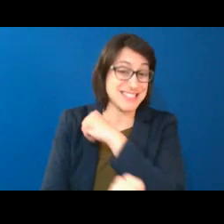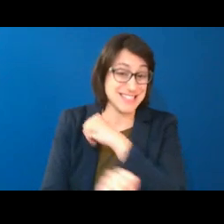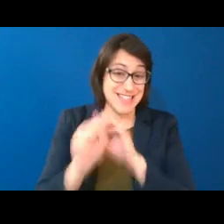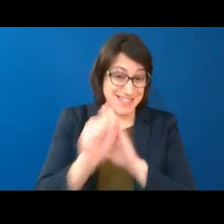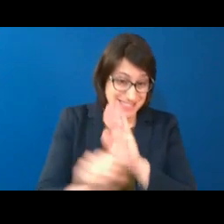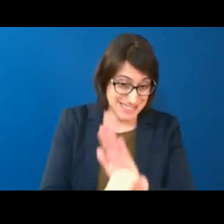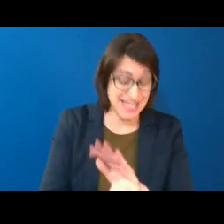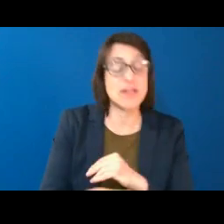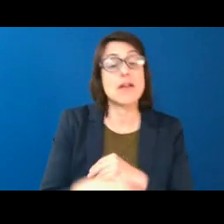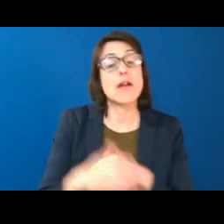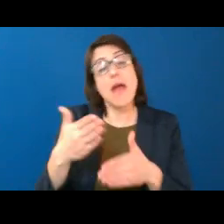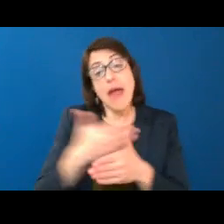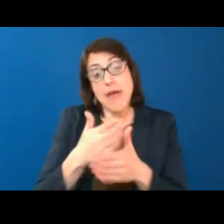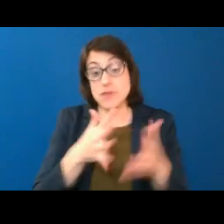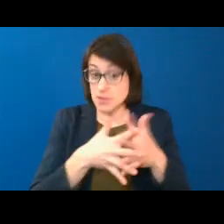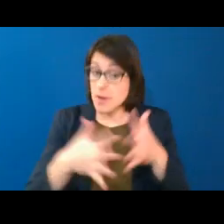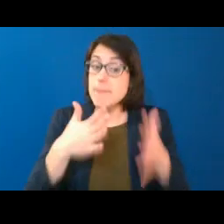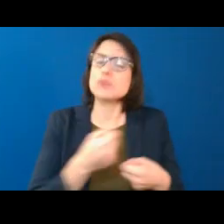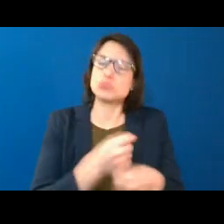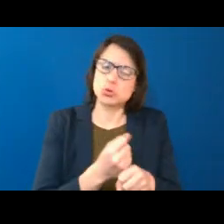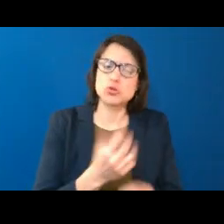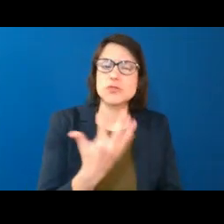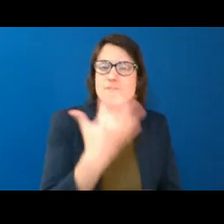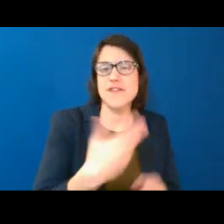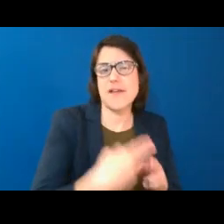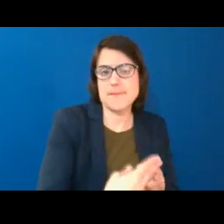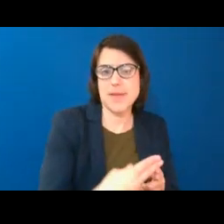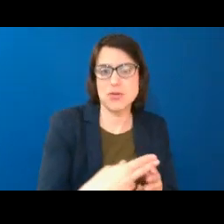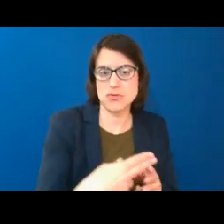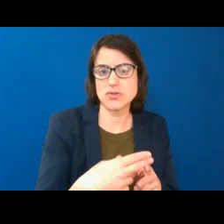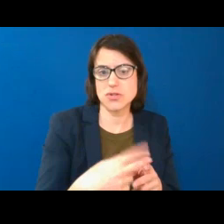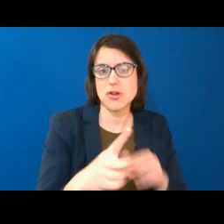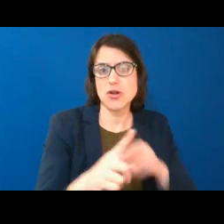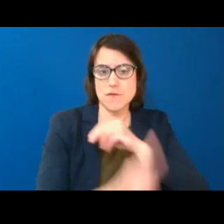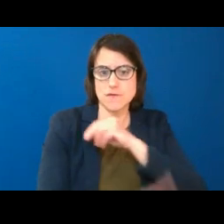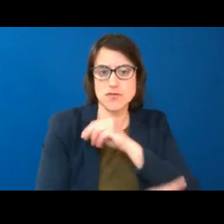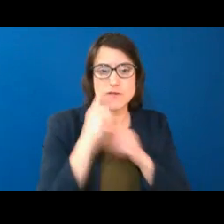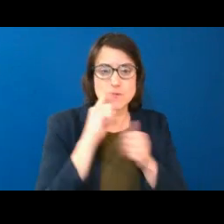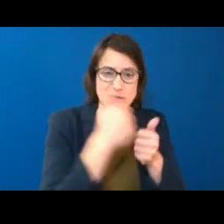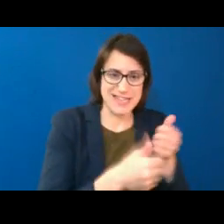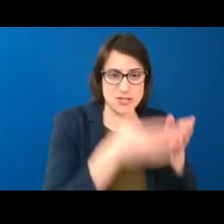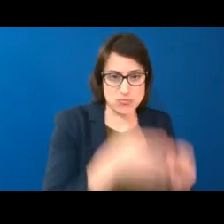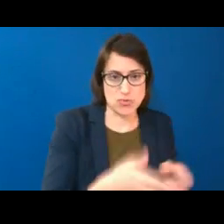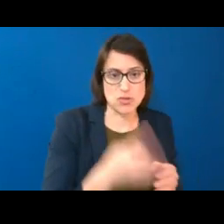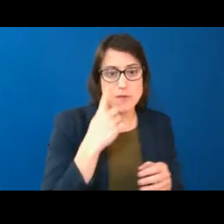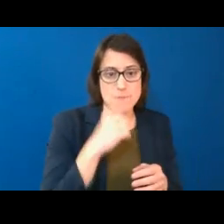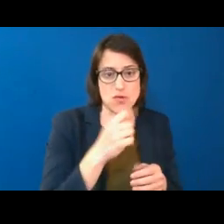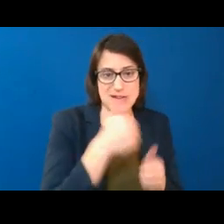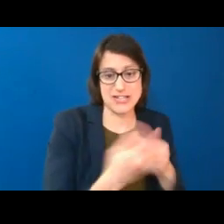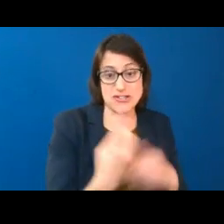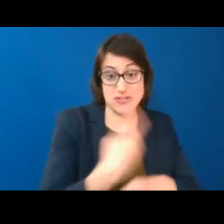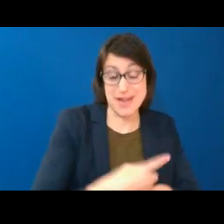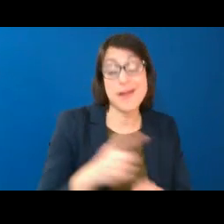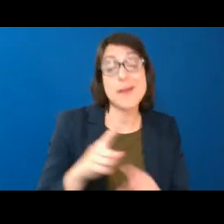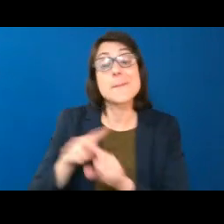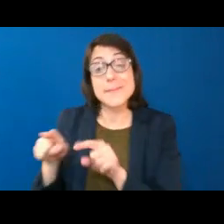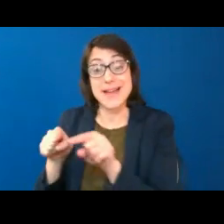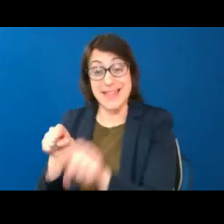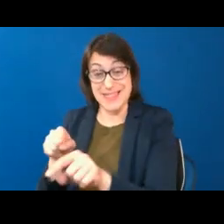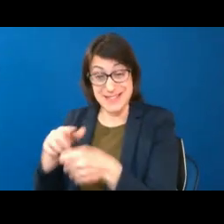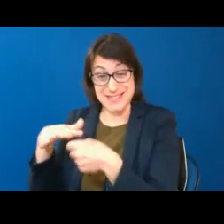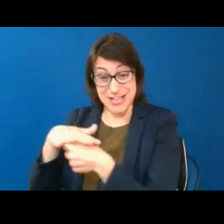pounds of trash per person per day, but people in Orlando or in Orange County are producing closer to 16 pounds of